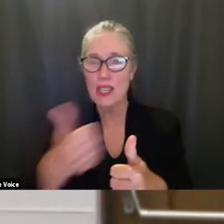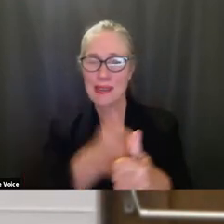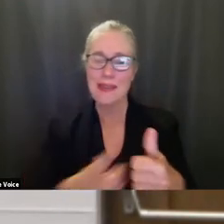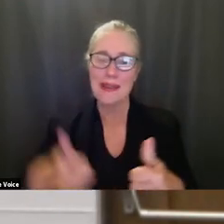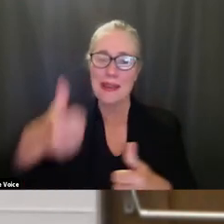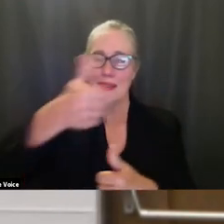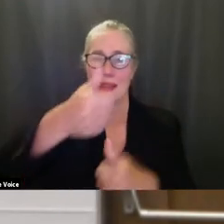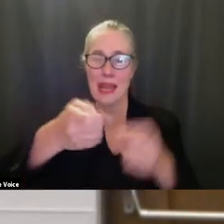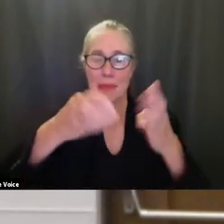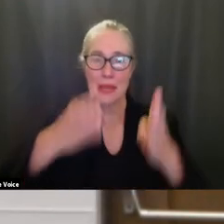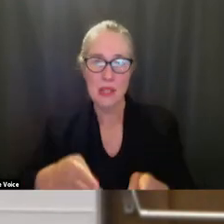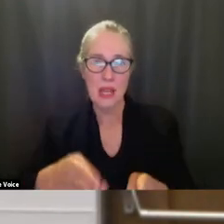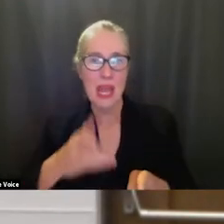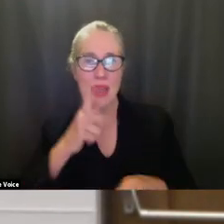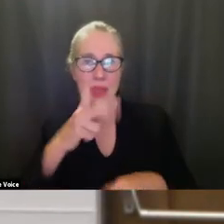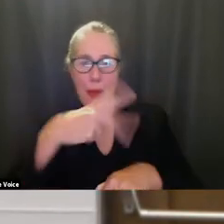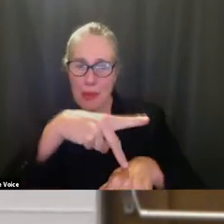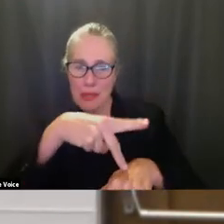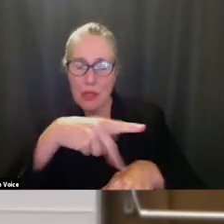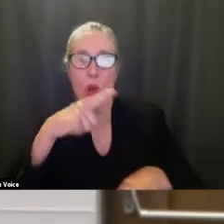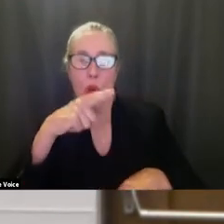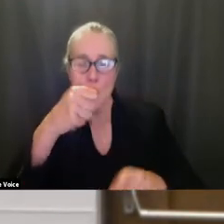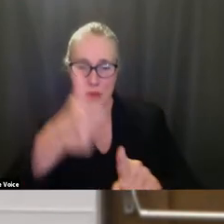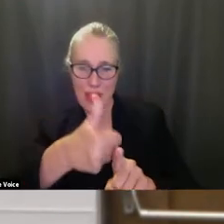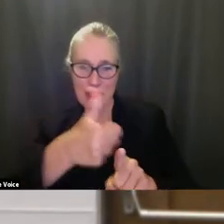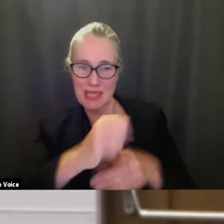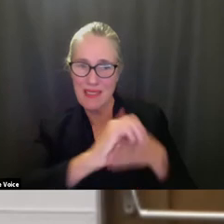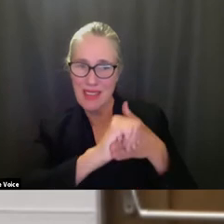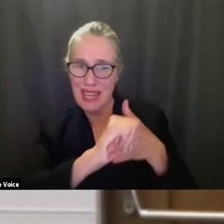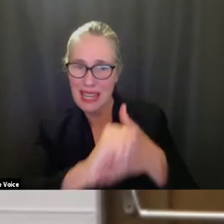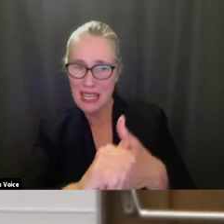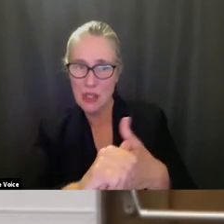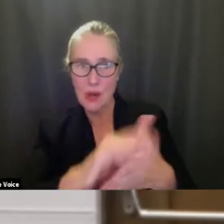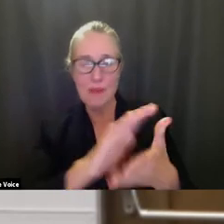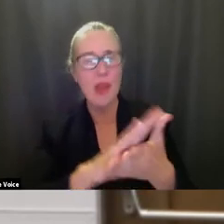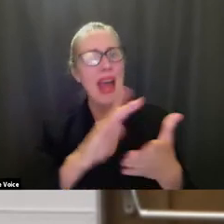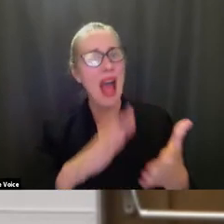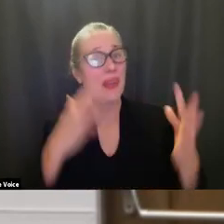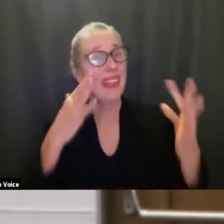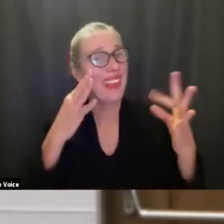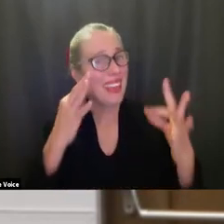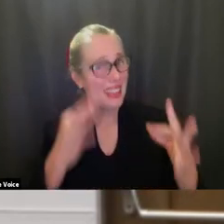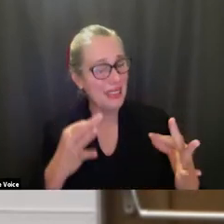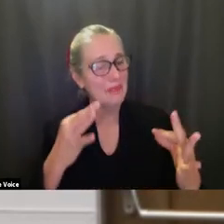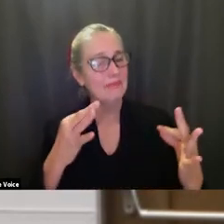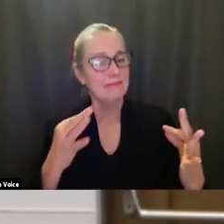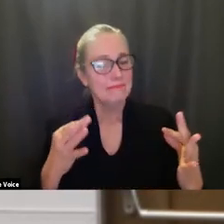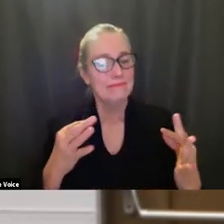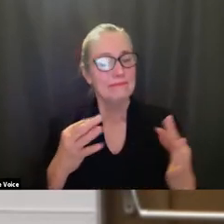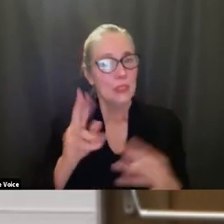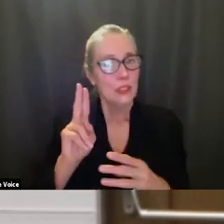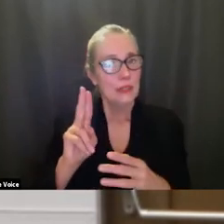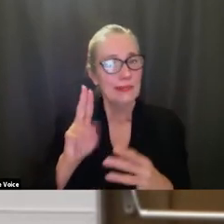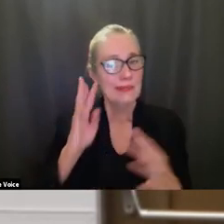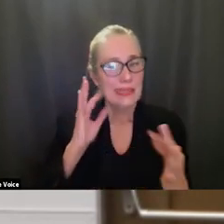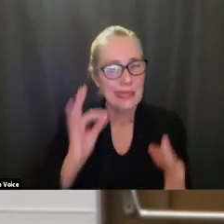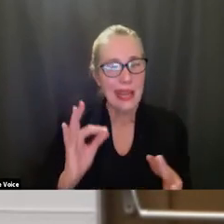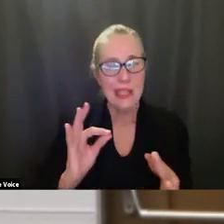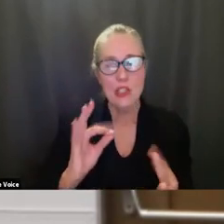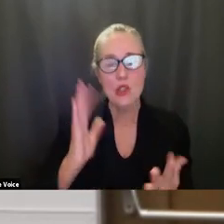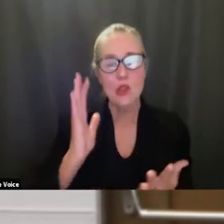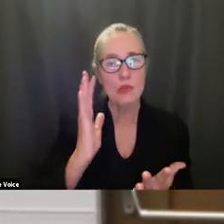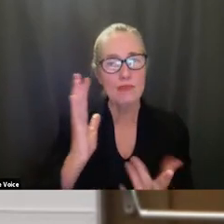the principal who is the leader of the school and how they choose to utilize law